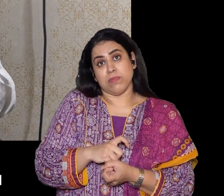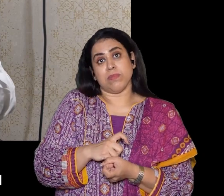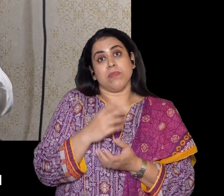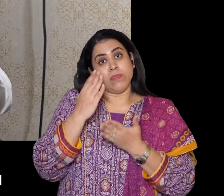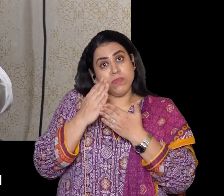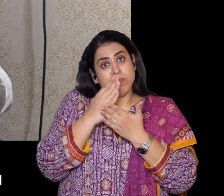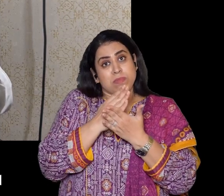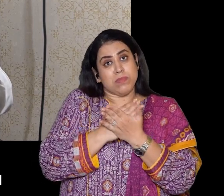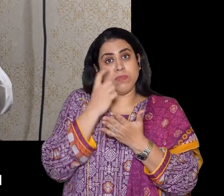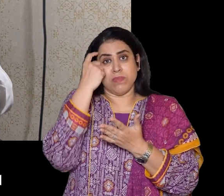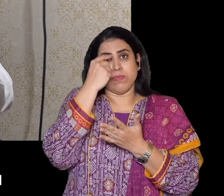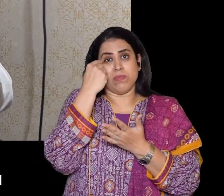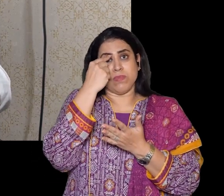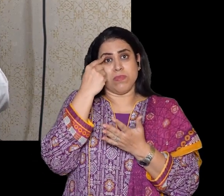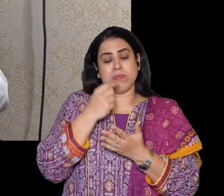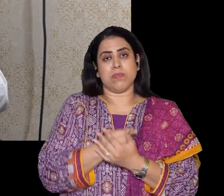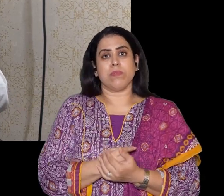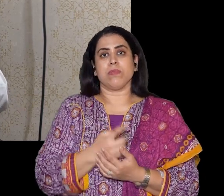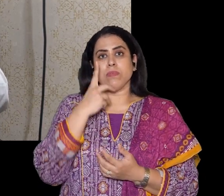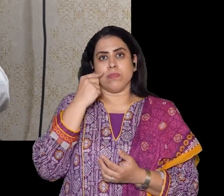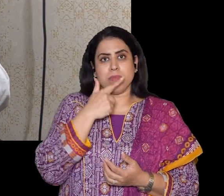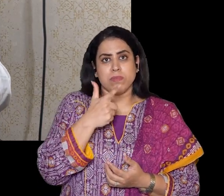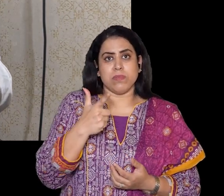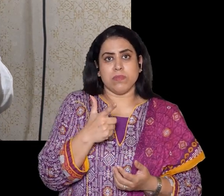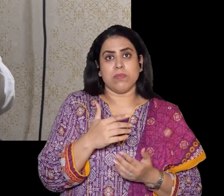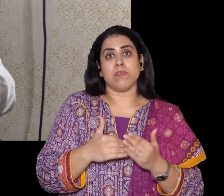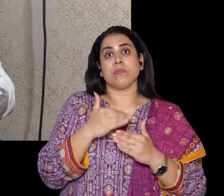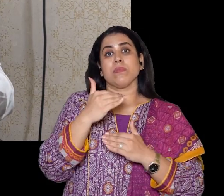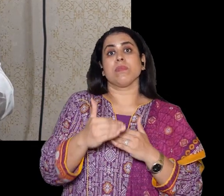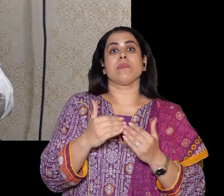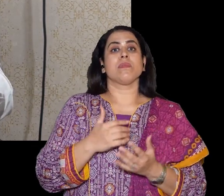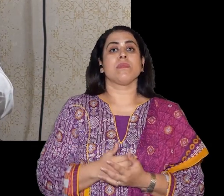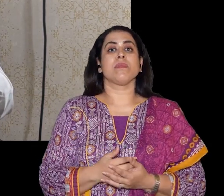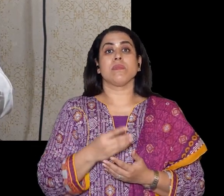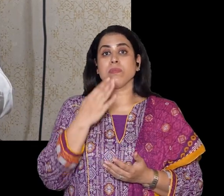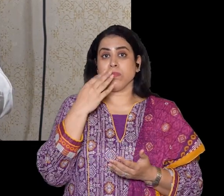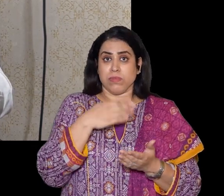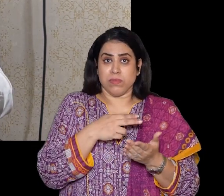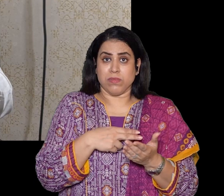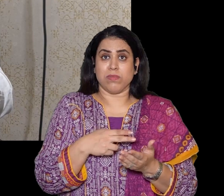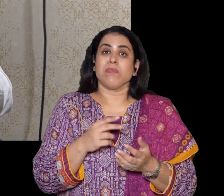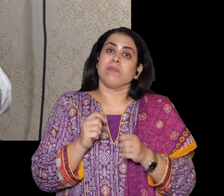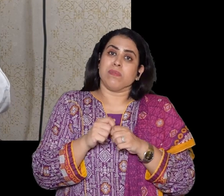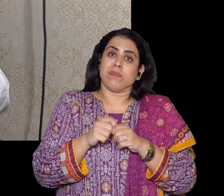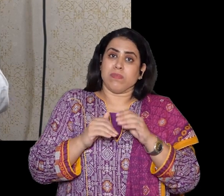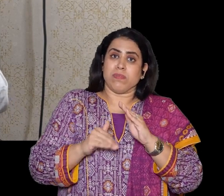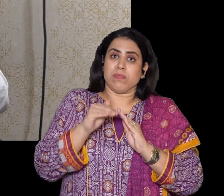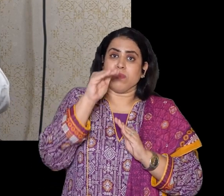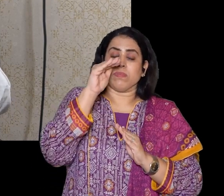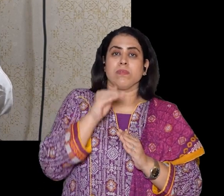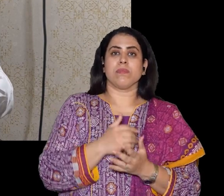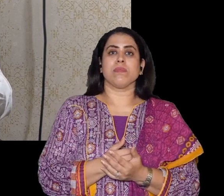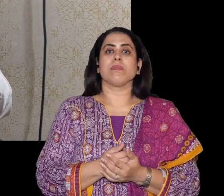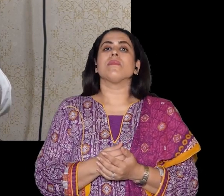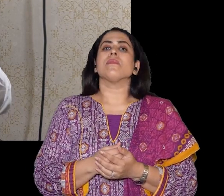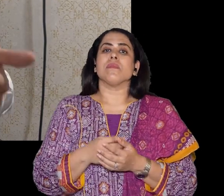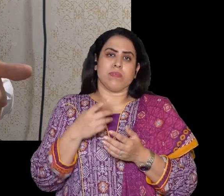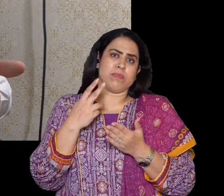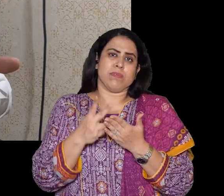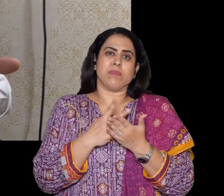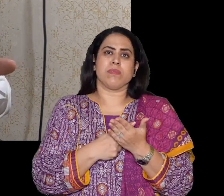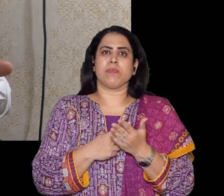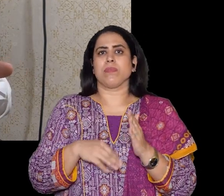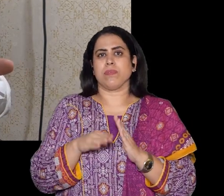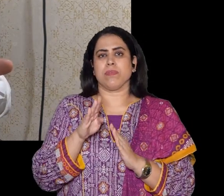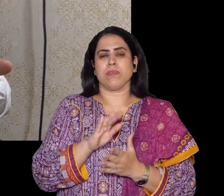involve any part of the eyeball. The people can develop early cataracts because of diabetes. They can develop glaucoma, a kind